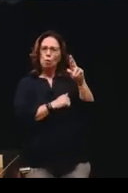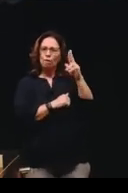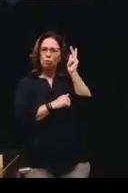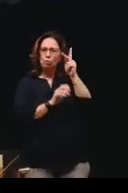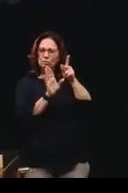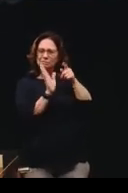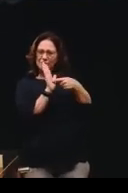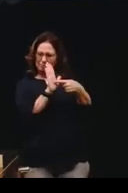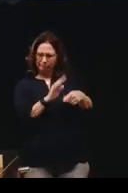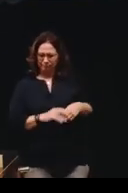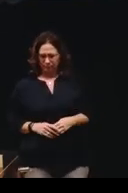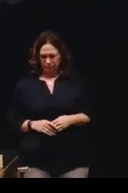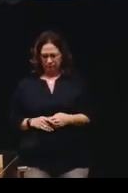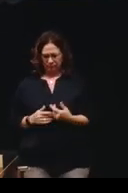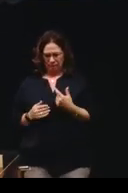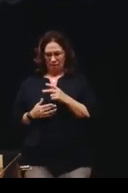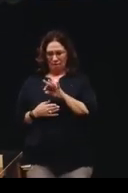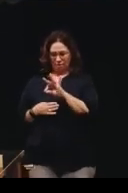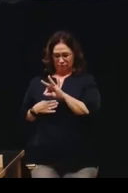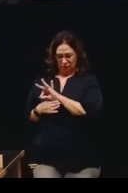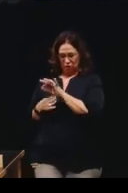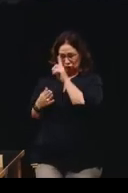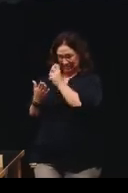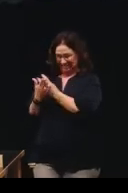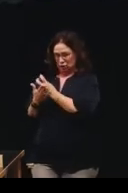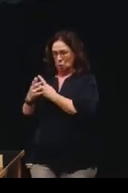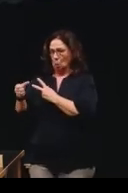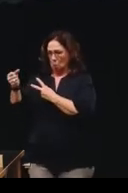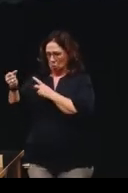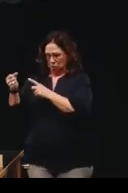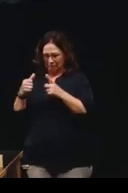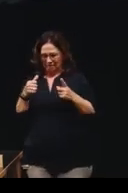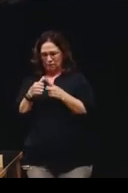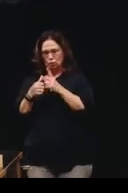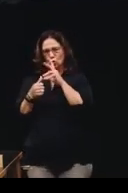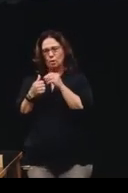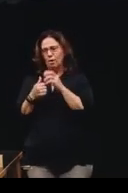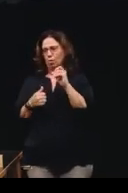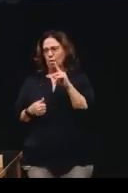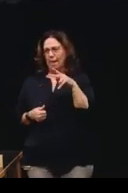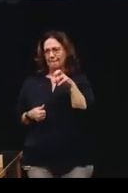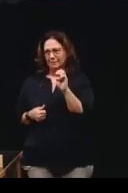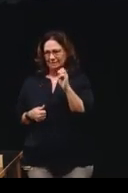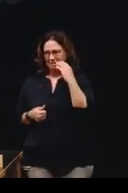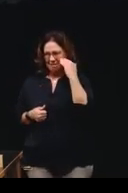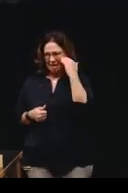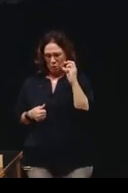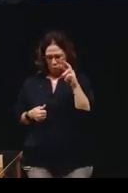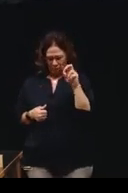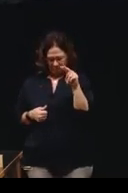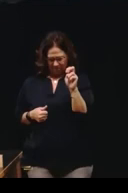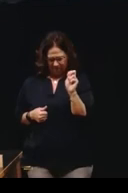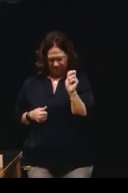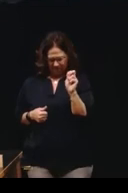Before we transition to functional seizures, I want to say a word about collapsing giveaway weakness. This is another sign, a rule-in sign for